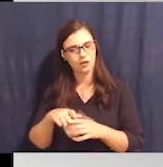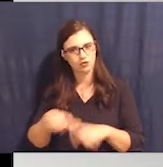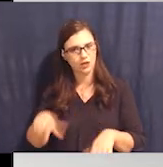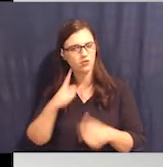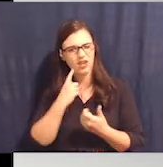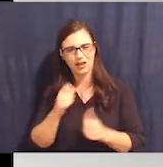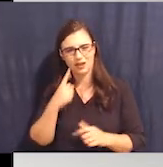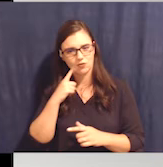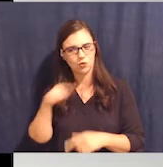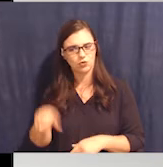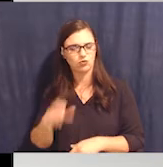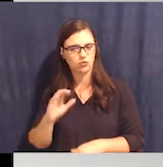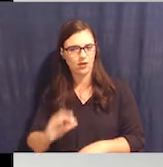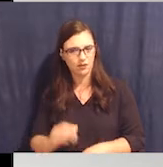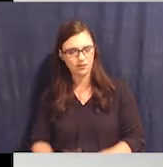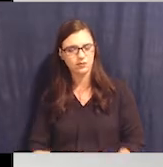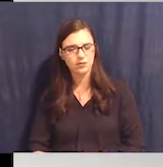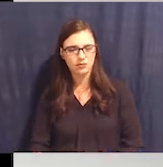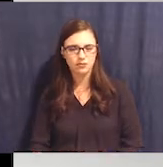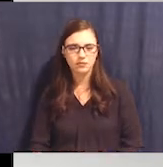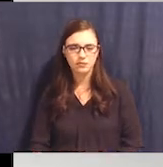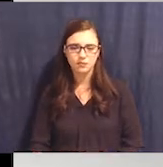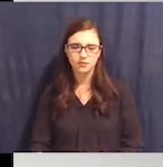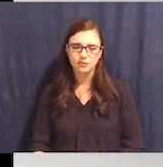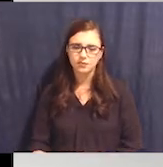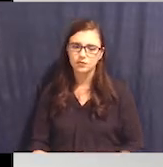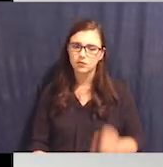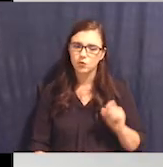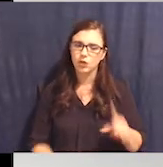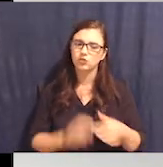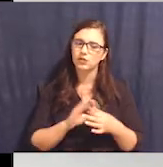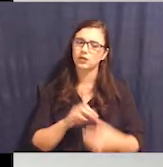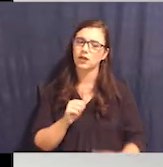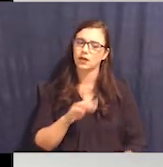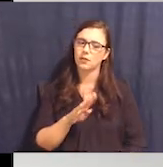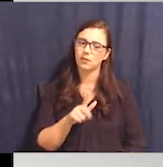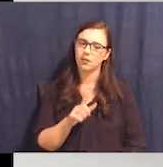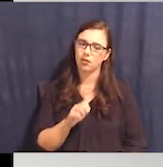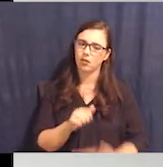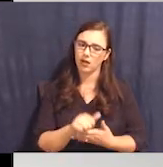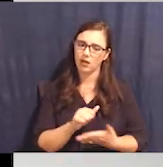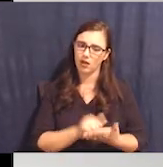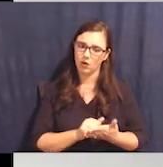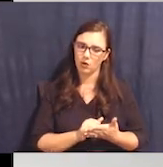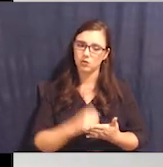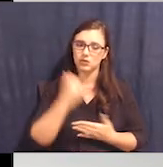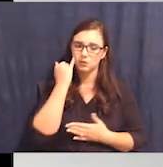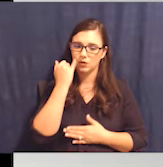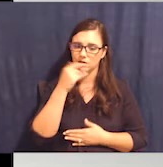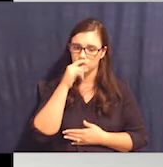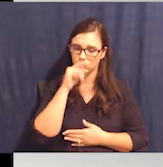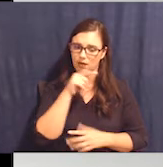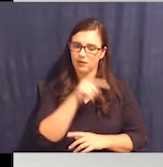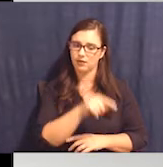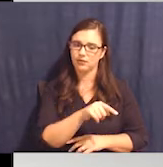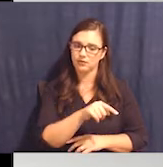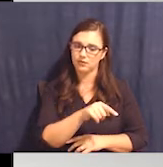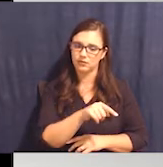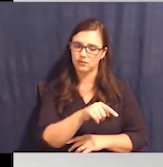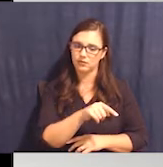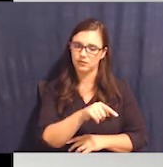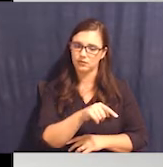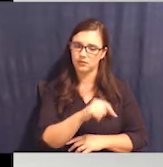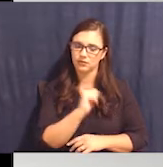for your child. Follow-up question was about the ABLE account. If our child were to